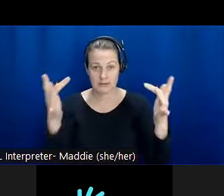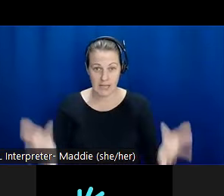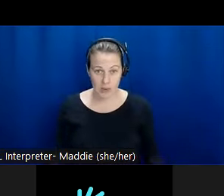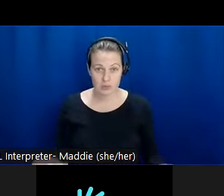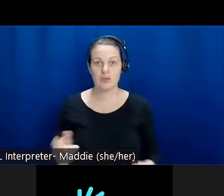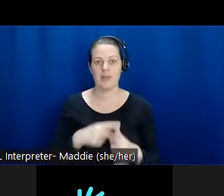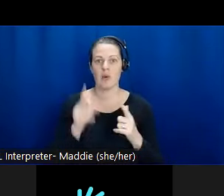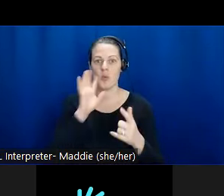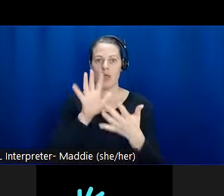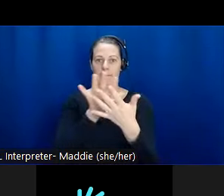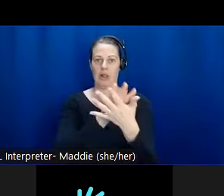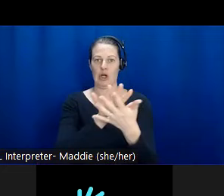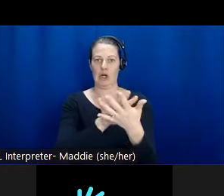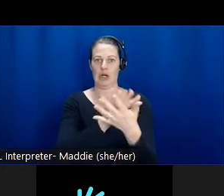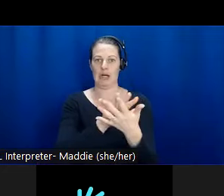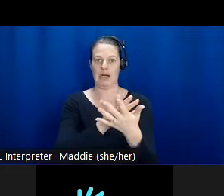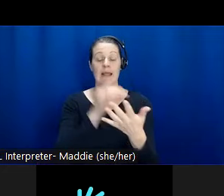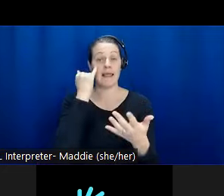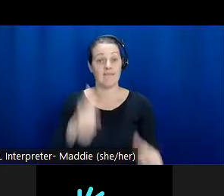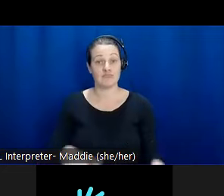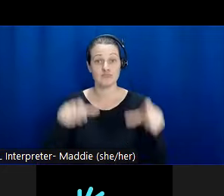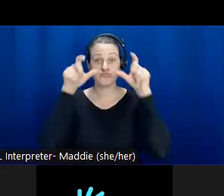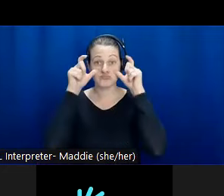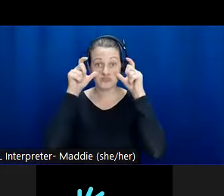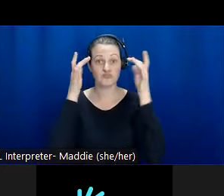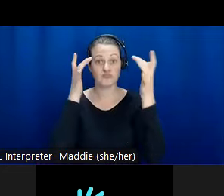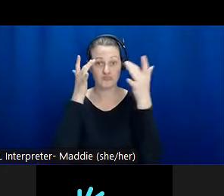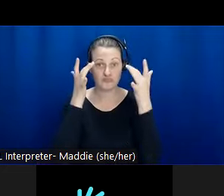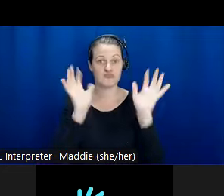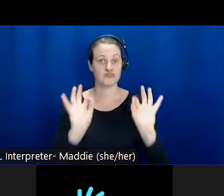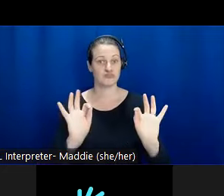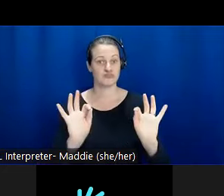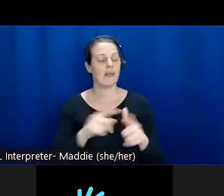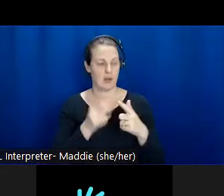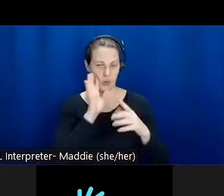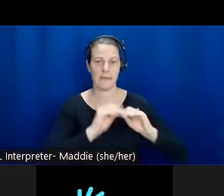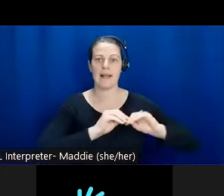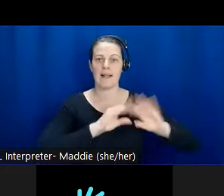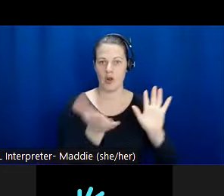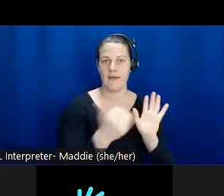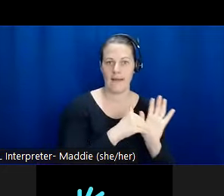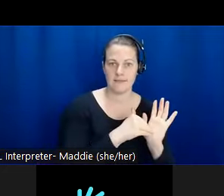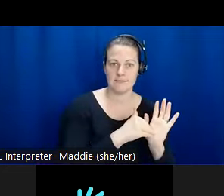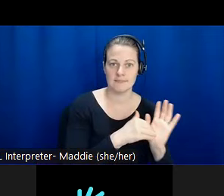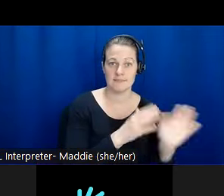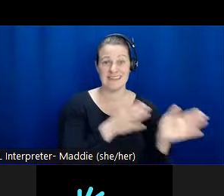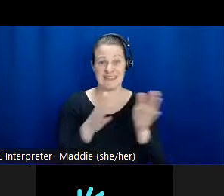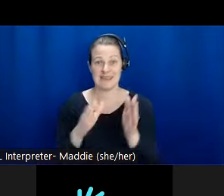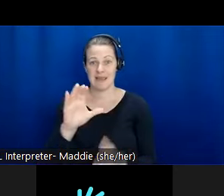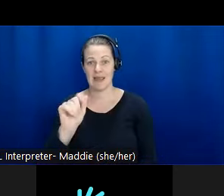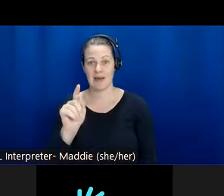front of you. You put those glasses and contacts back on and you have a clear image again. But for those with cataracts, you